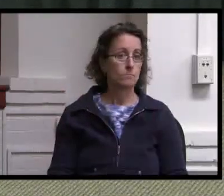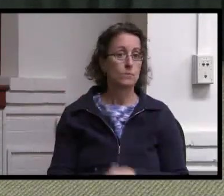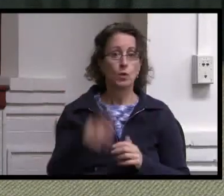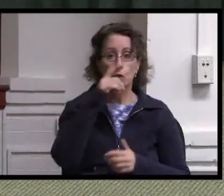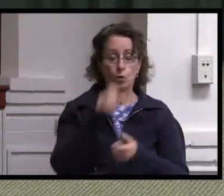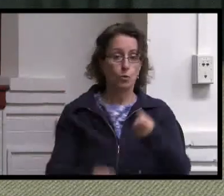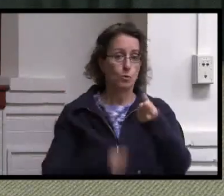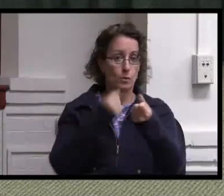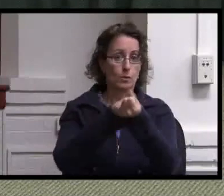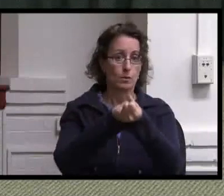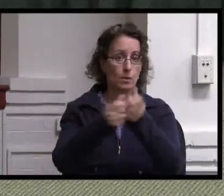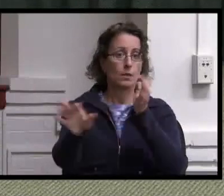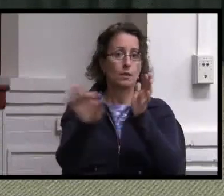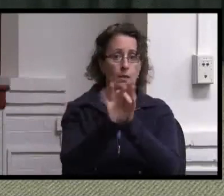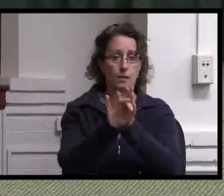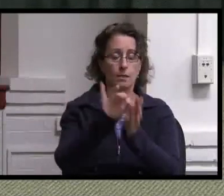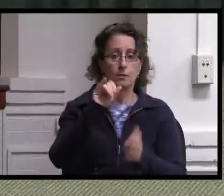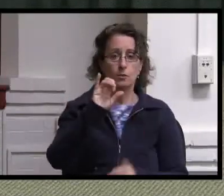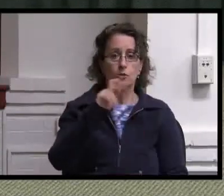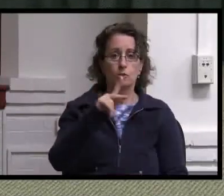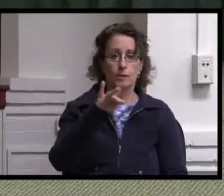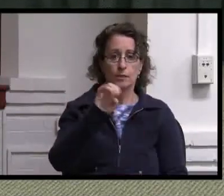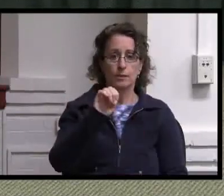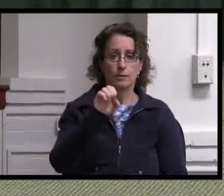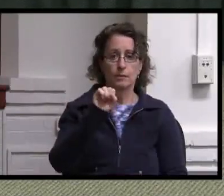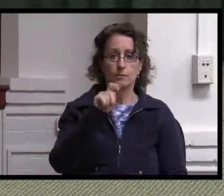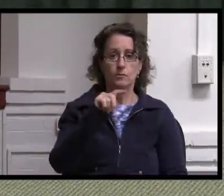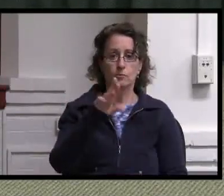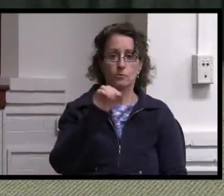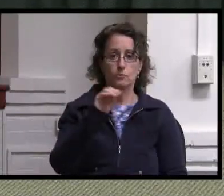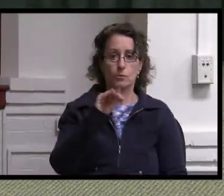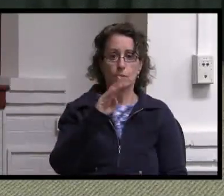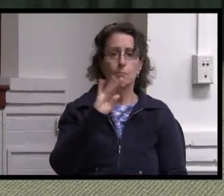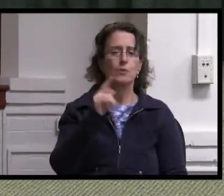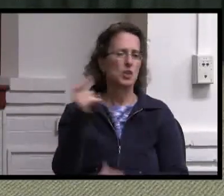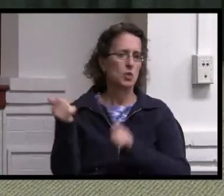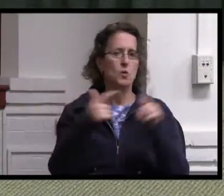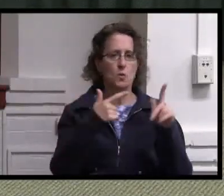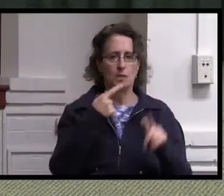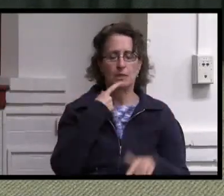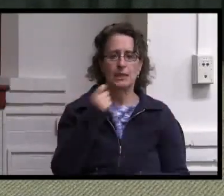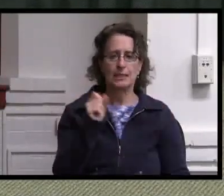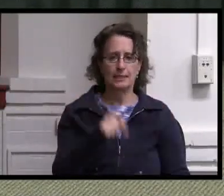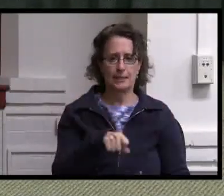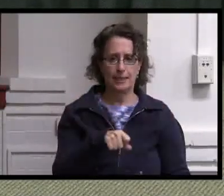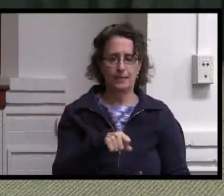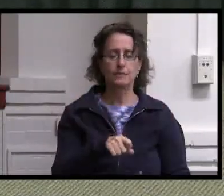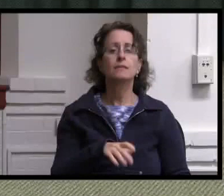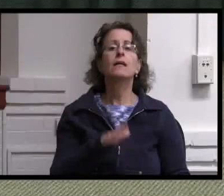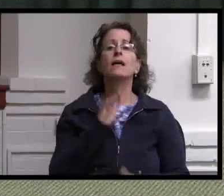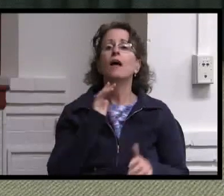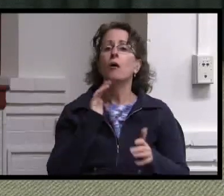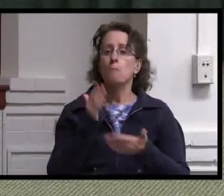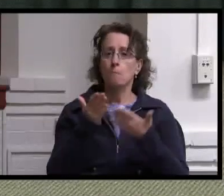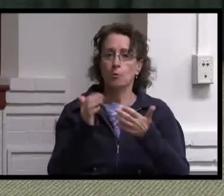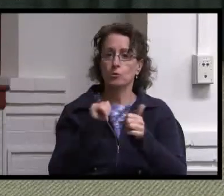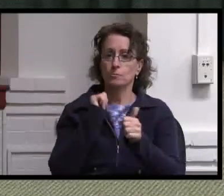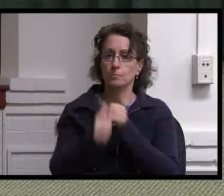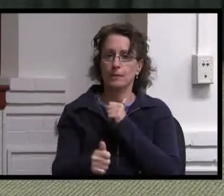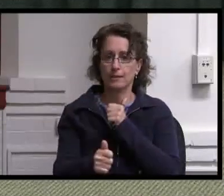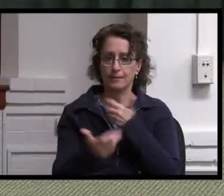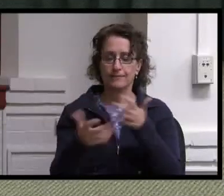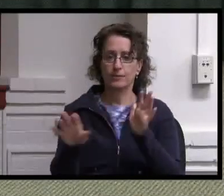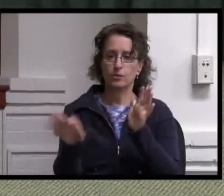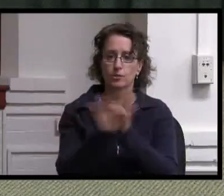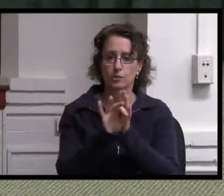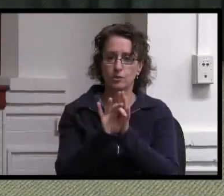Everyone in favor of appointing Jackie Stromberg, please say aye. Aye. Aye. Anyone against? Jackie Stromberg is